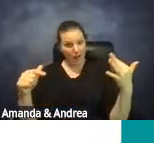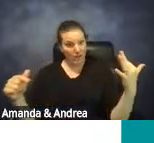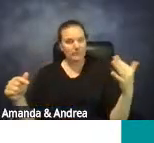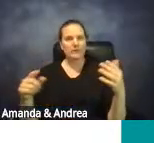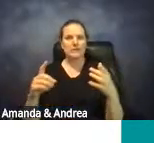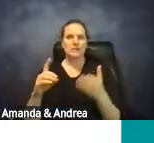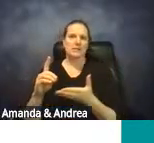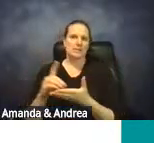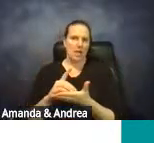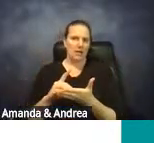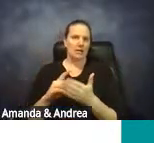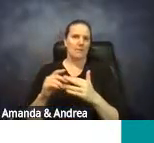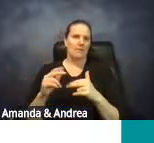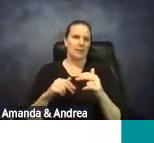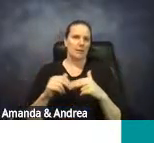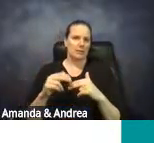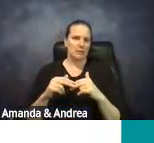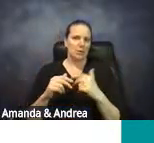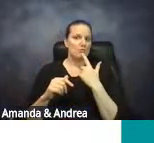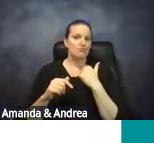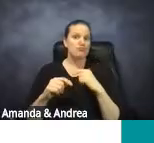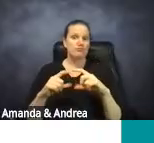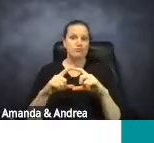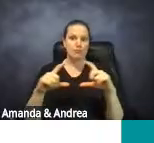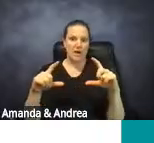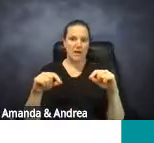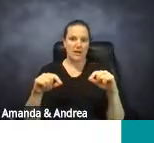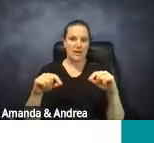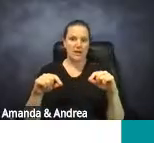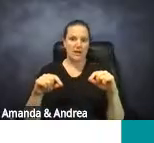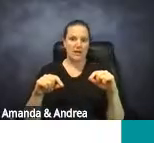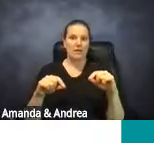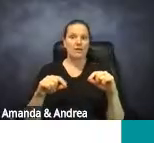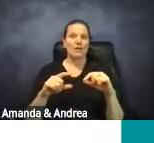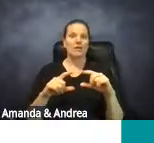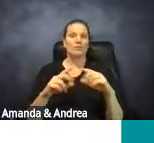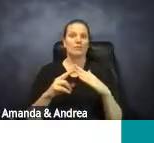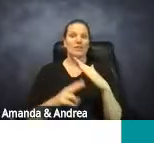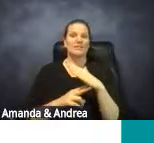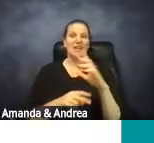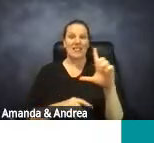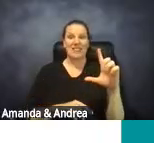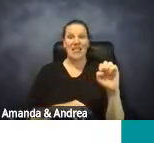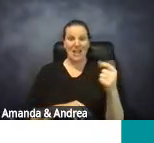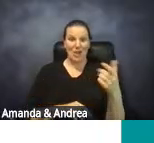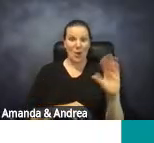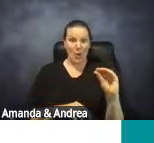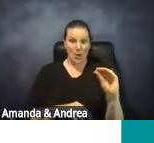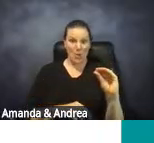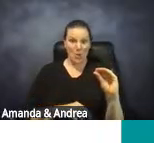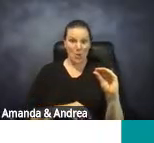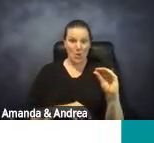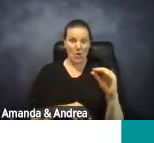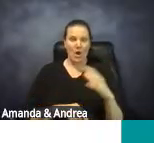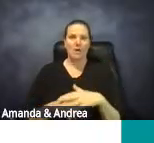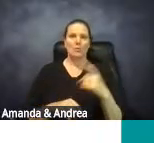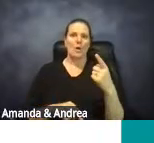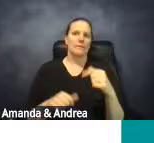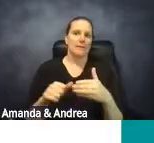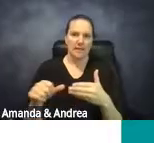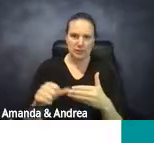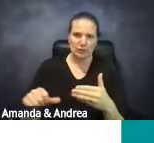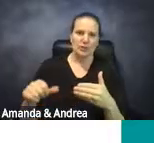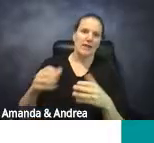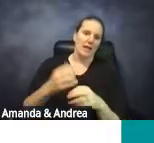and built a brick bridge, a Lego bridge. On those one-pagers that they received, they